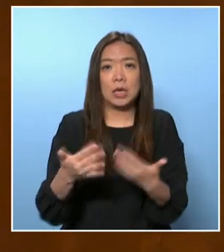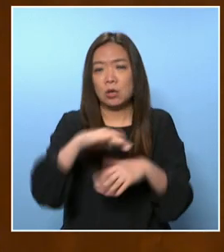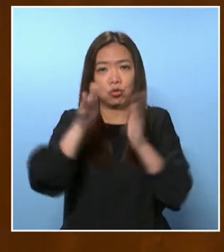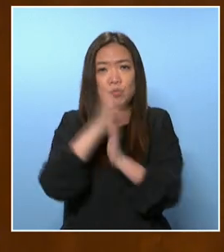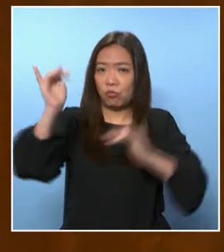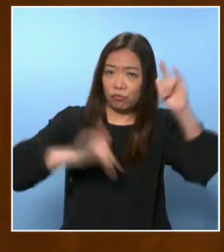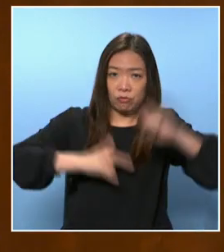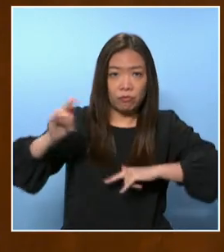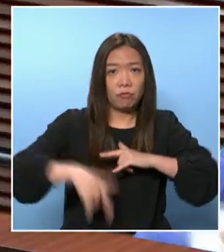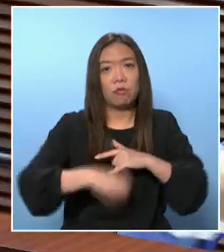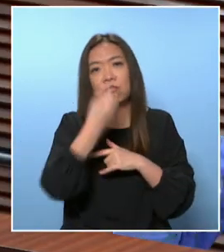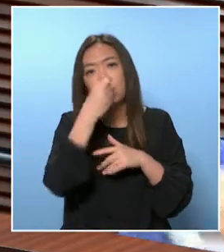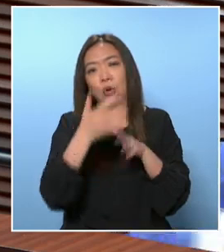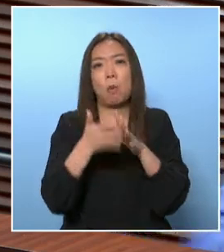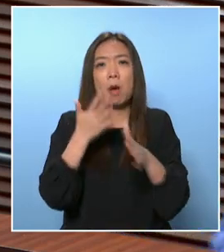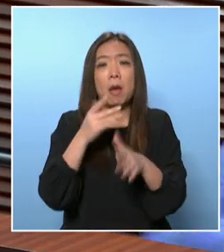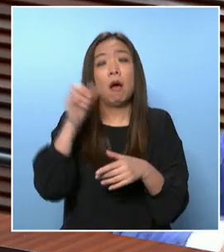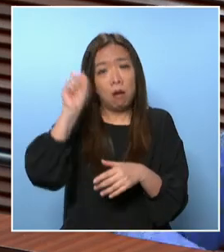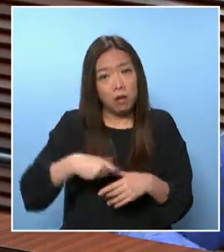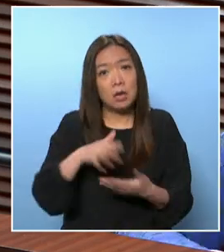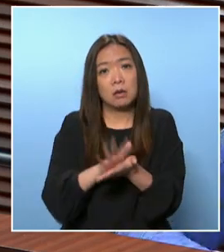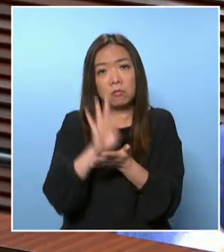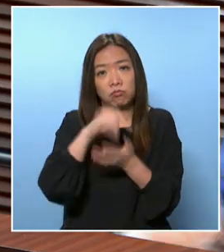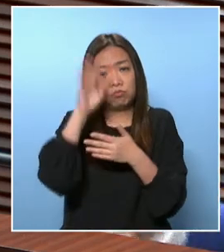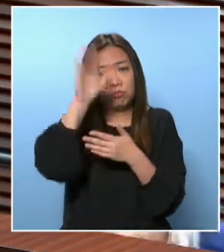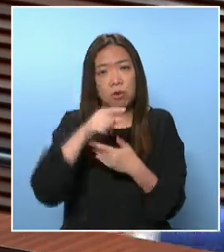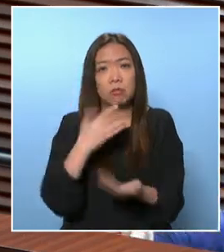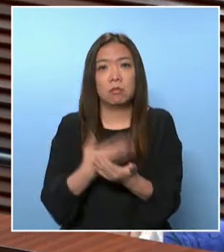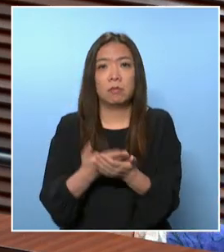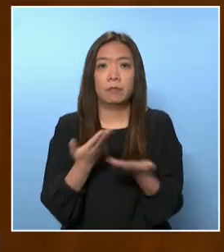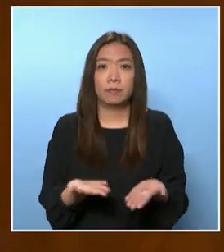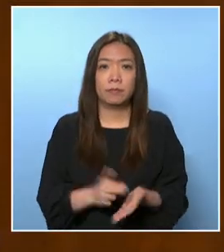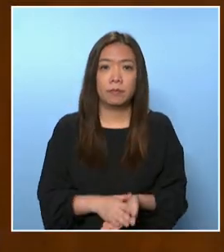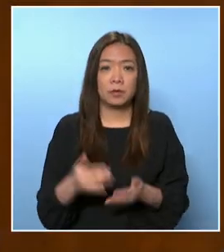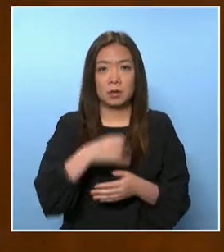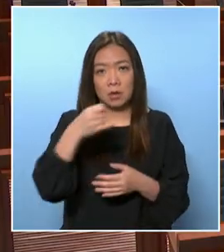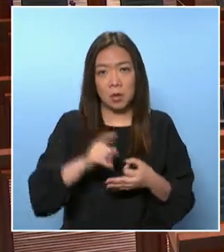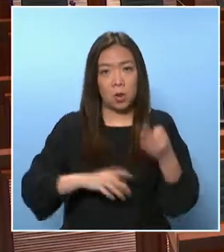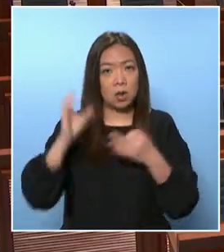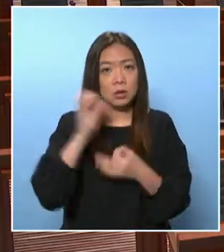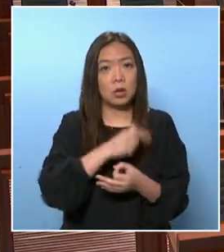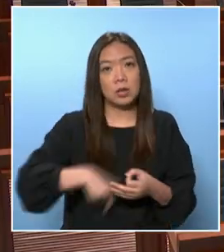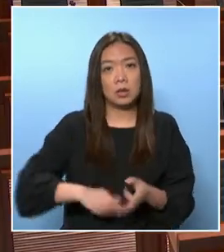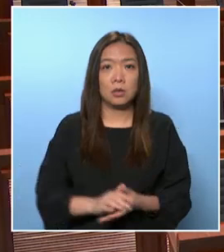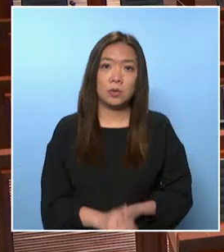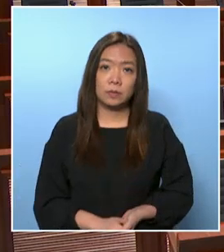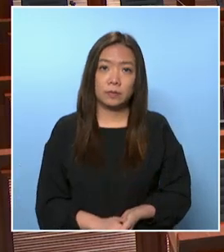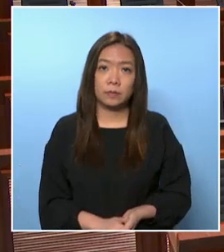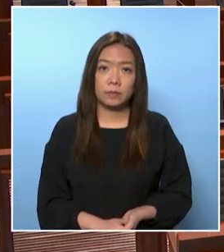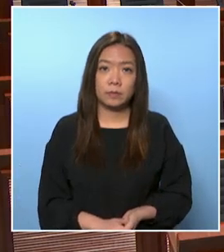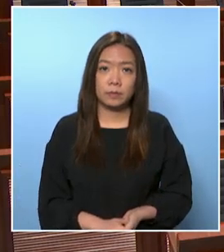on a bit, coming back to Hong Kong for the medical service in Hong Kong, where they're queuing up for that. Ms. Rebecca